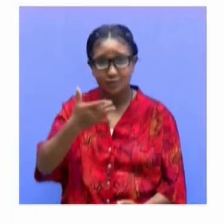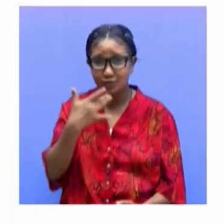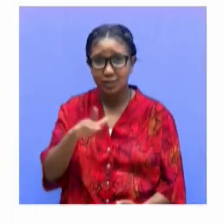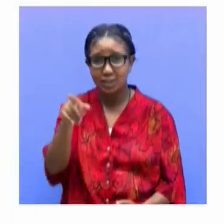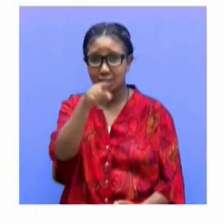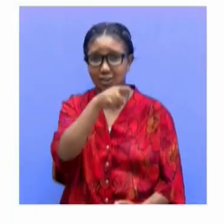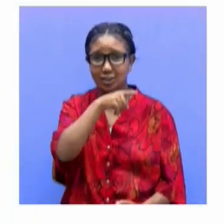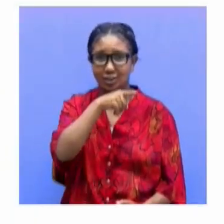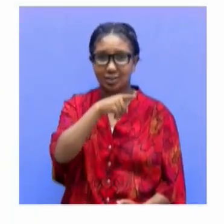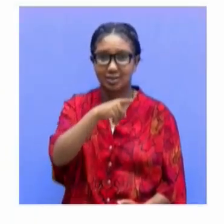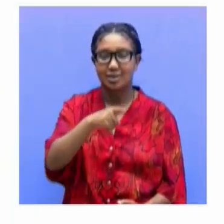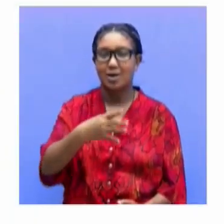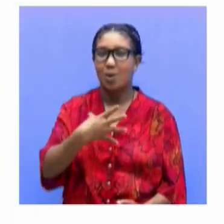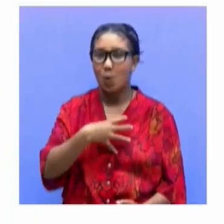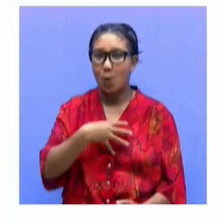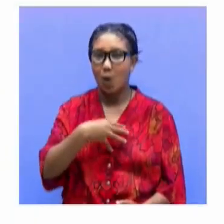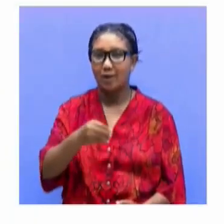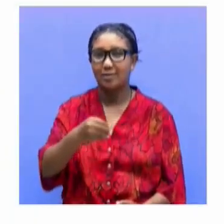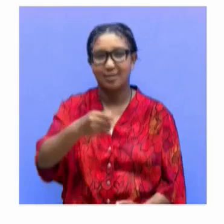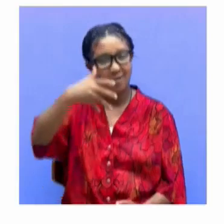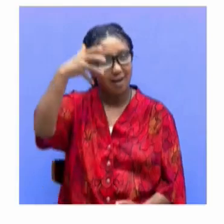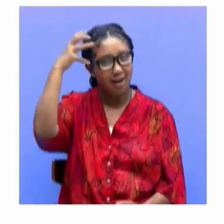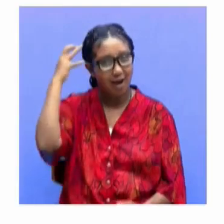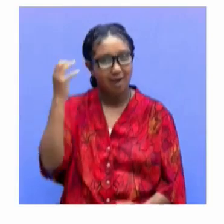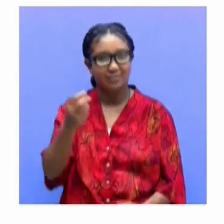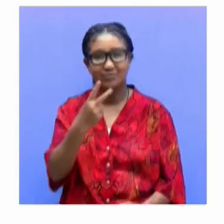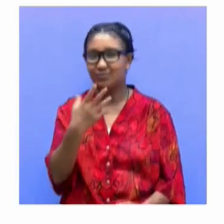have seen